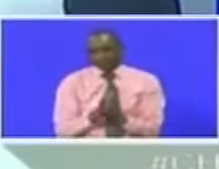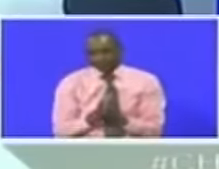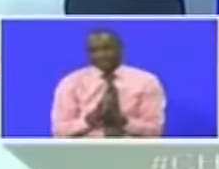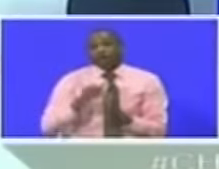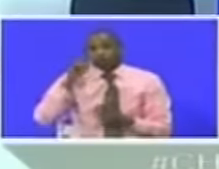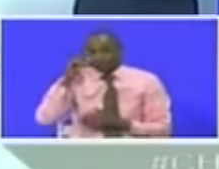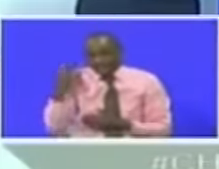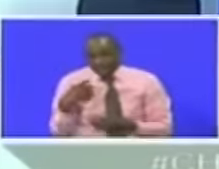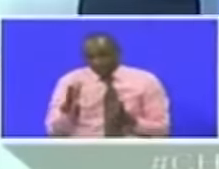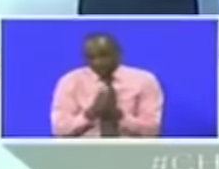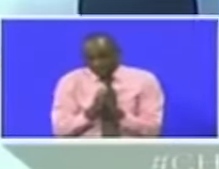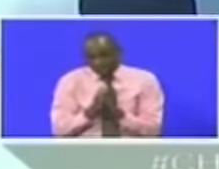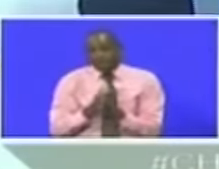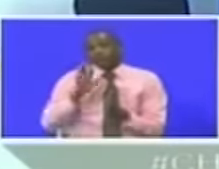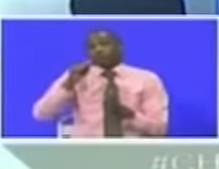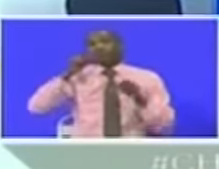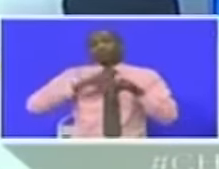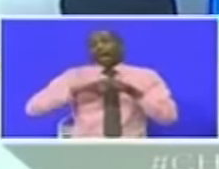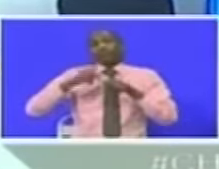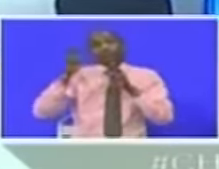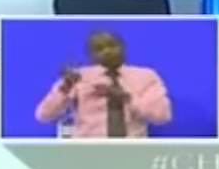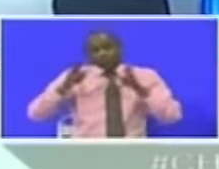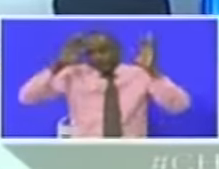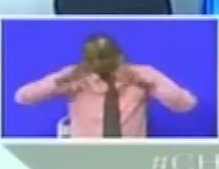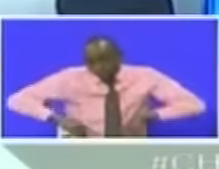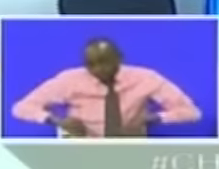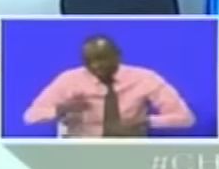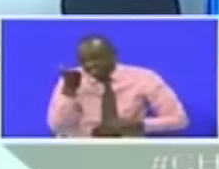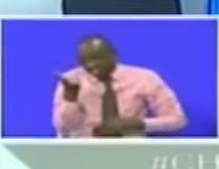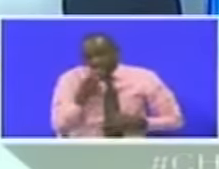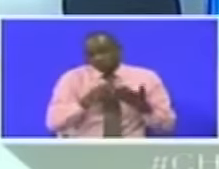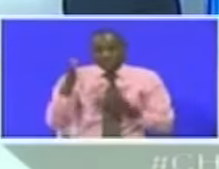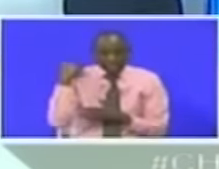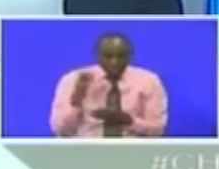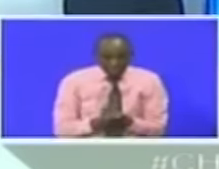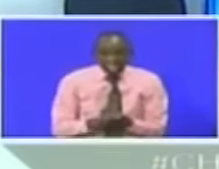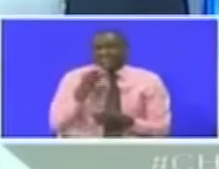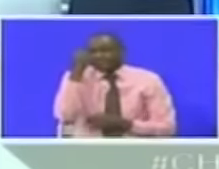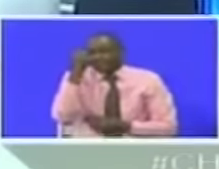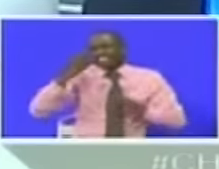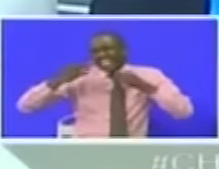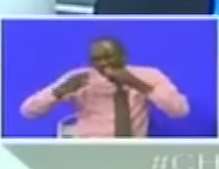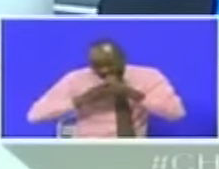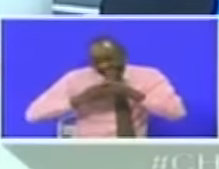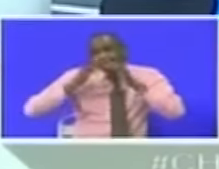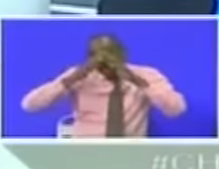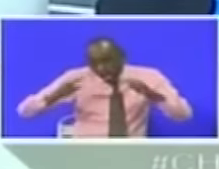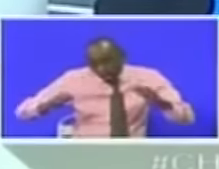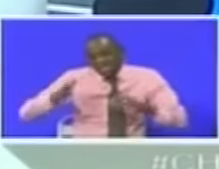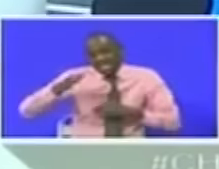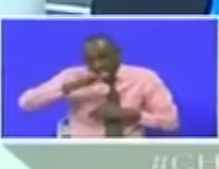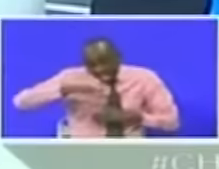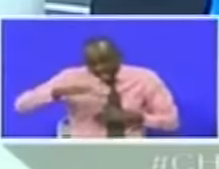course, ground zero after the collapse of that building just over 2 weeks ago. 58 of the number of buildings that will